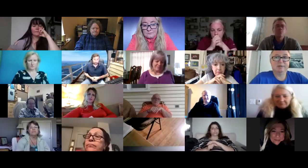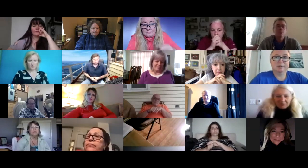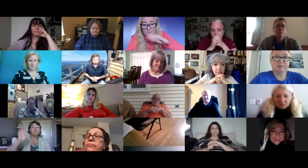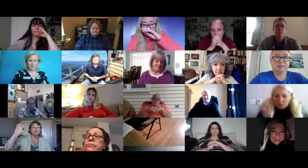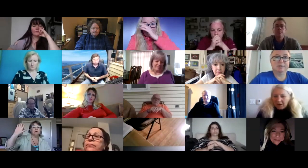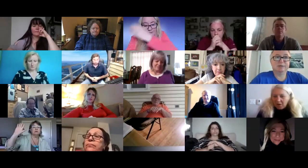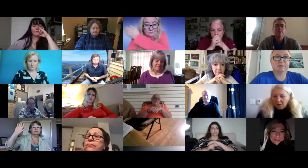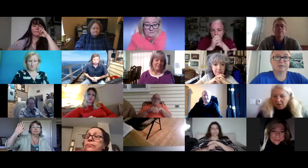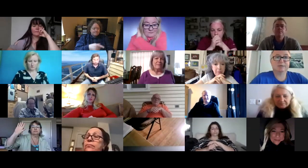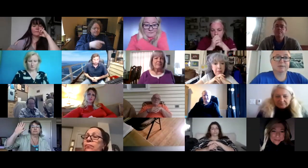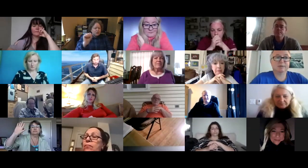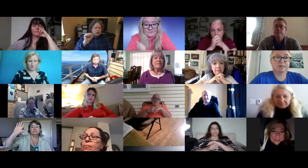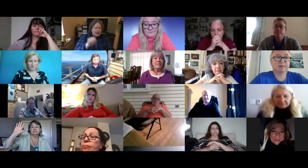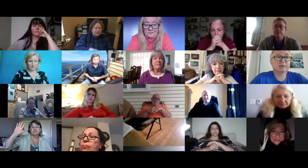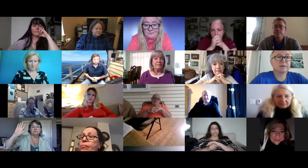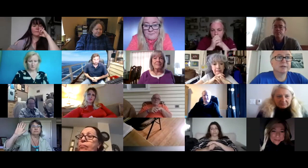So